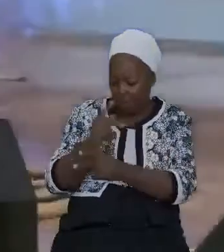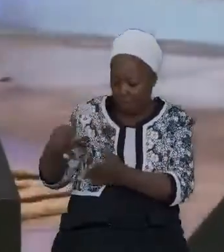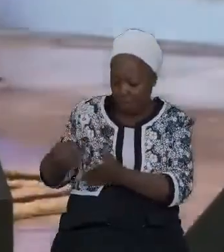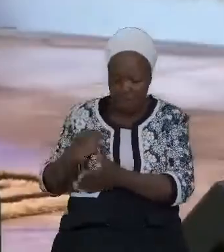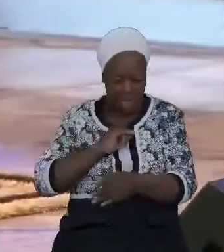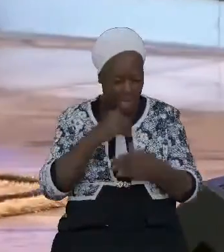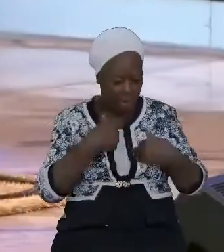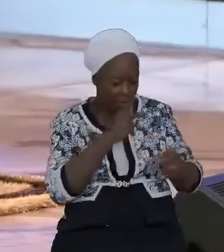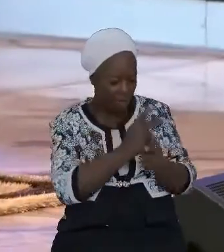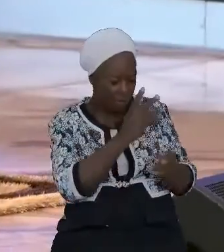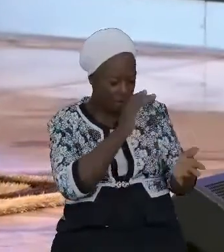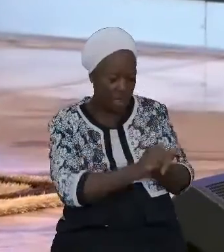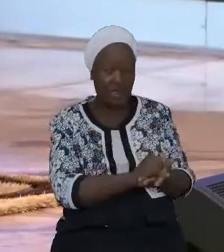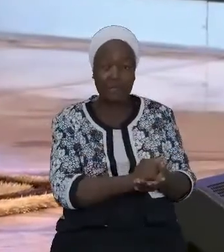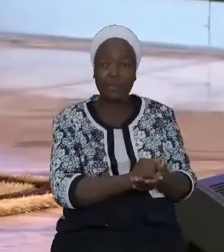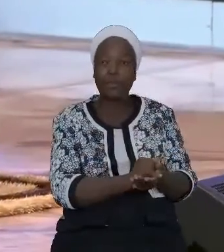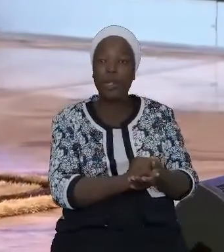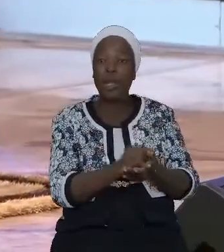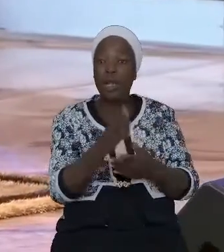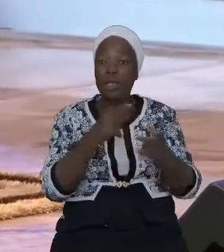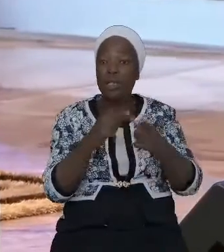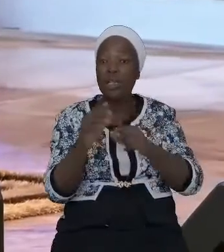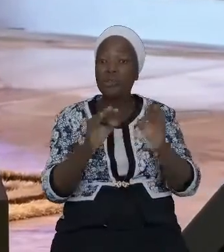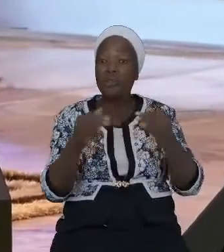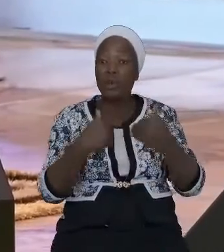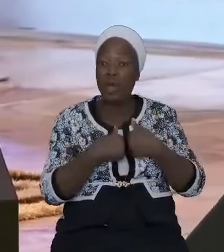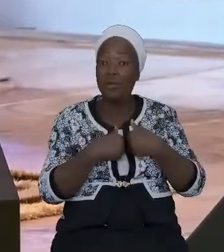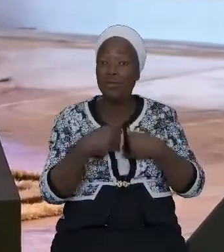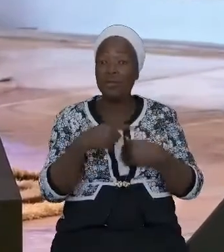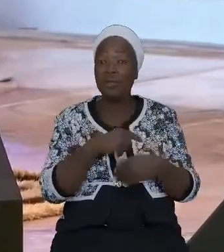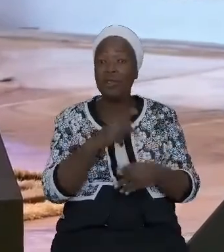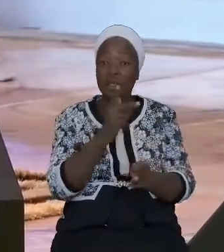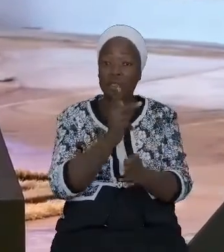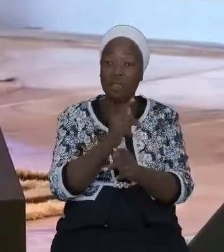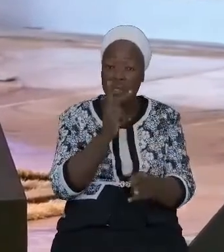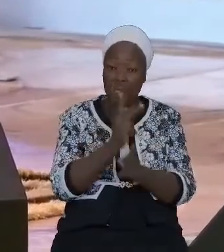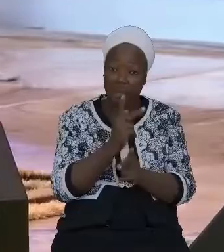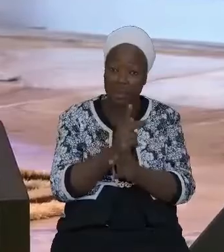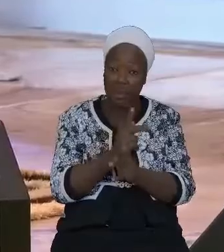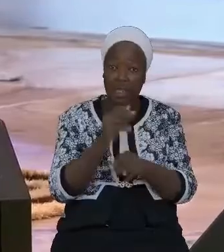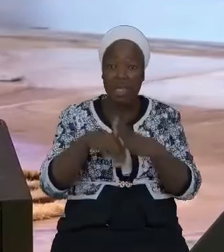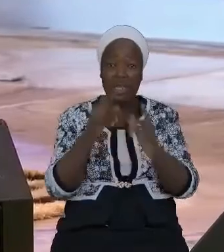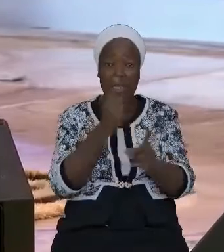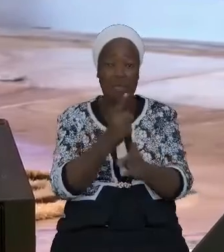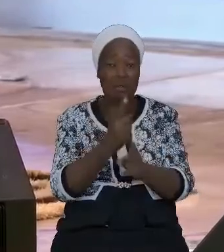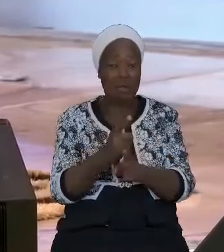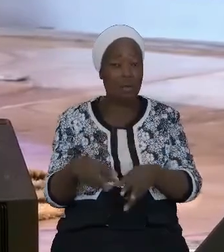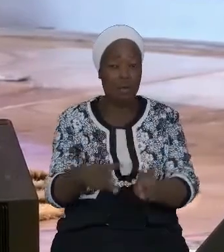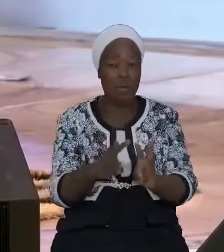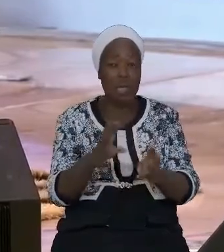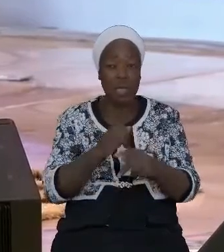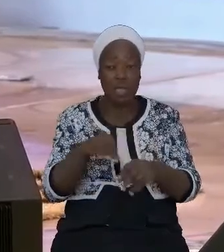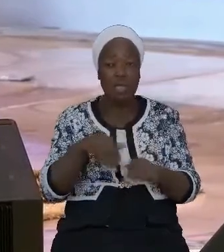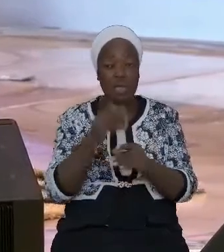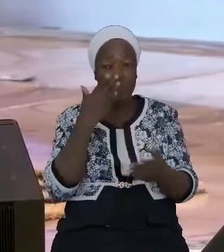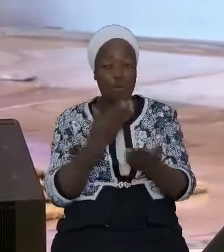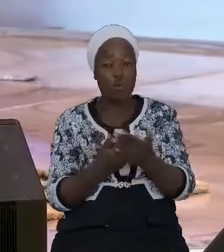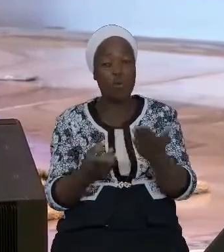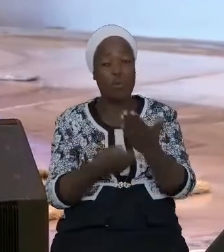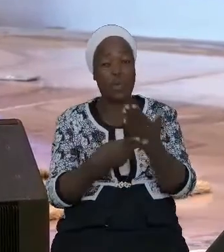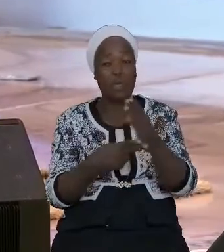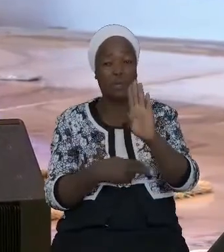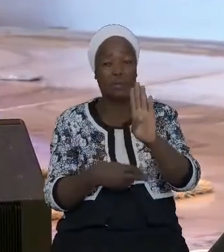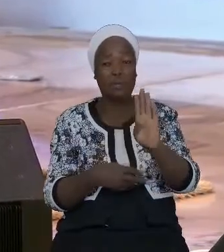I'll save that? And if you save in a proper way, in a good bank, there'll